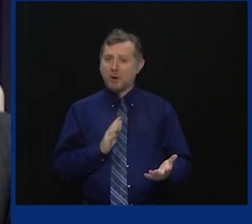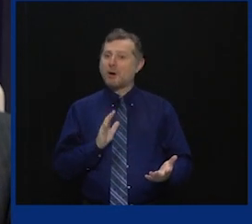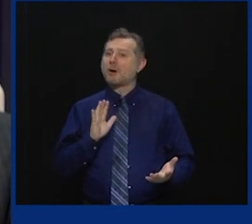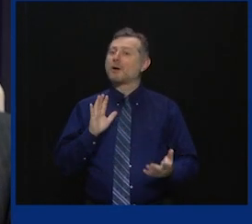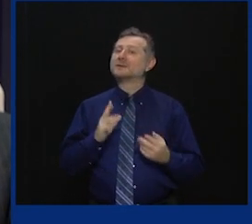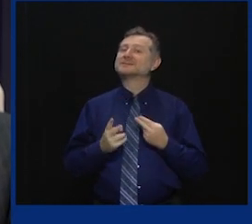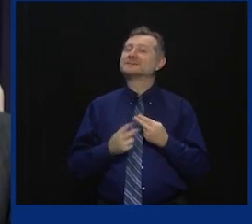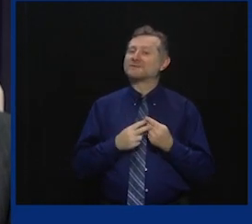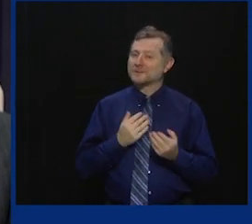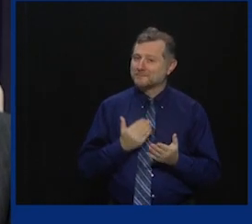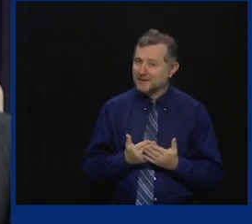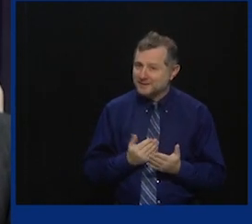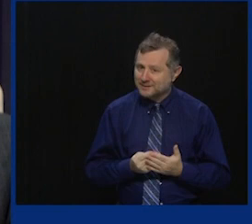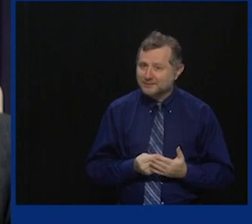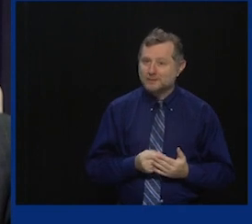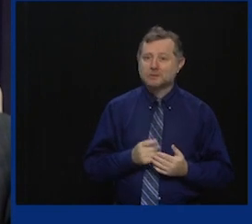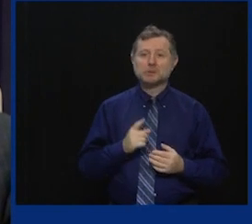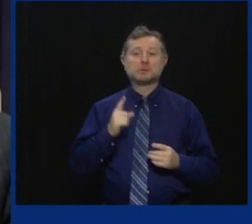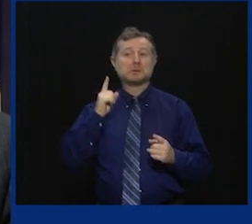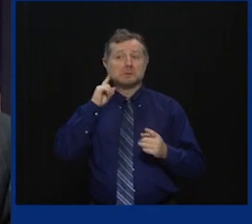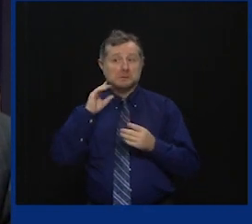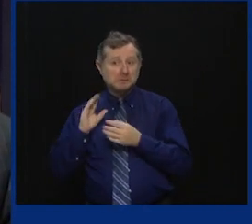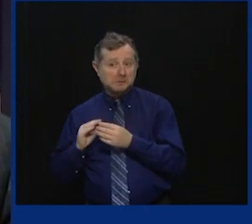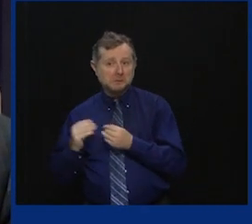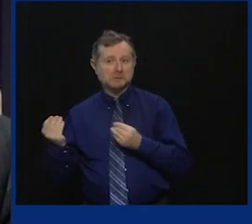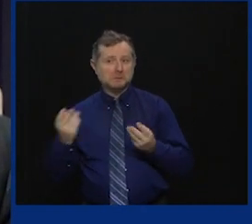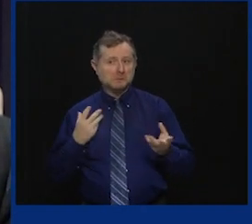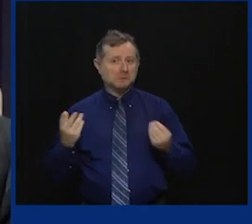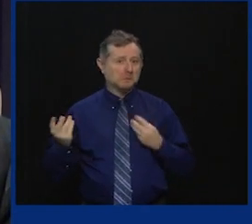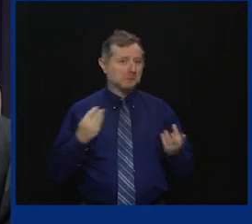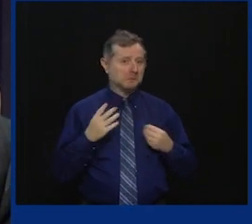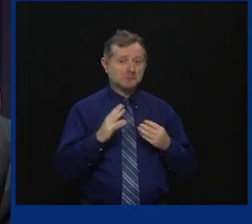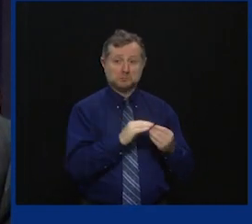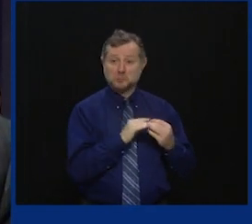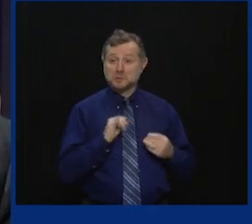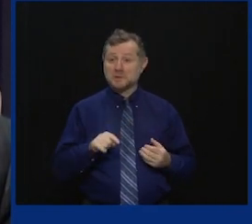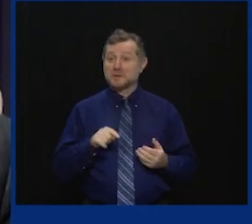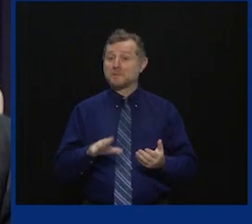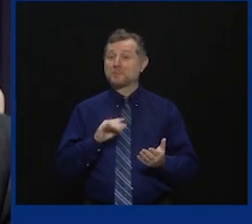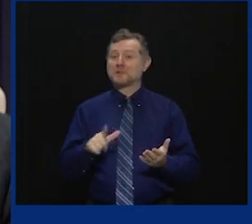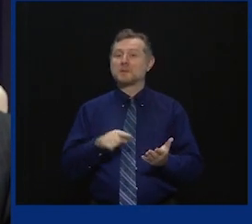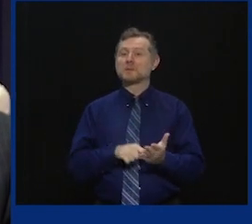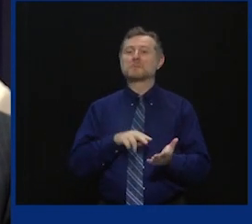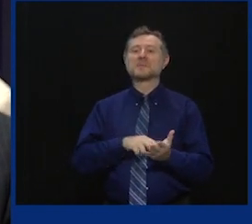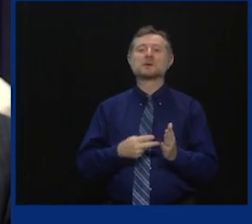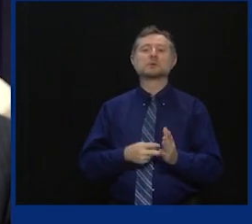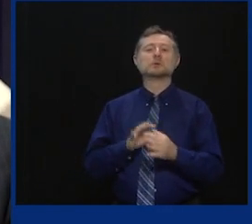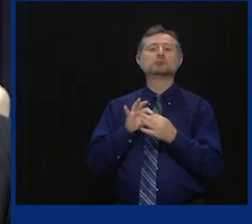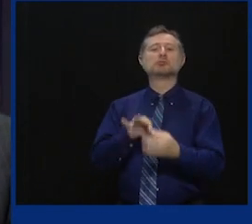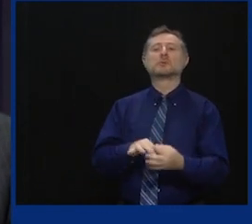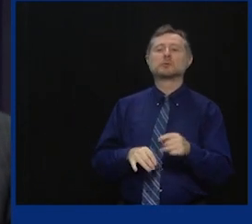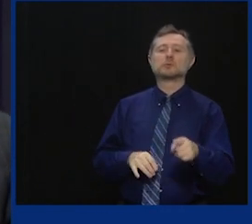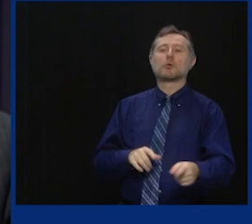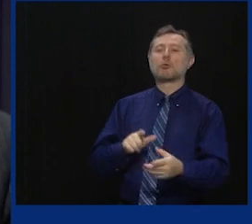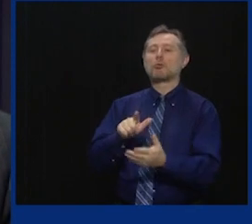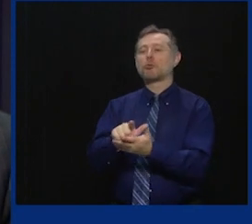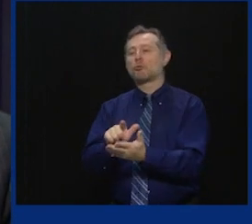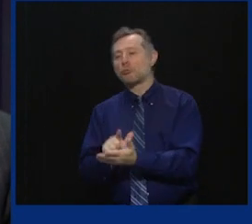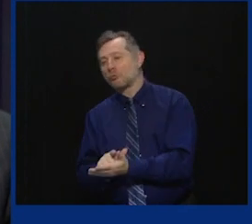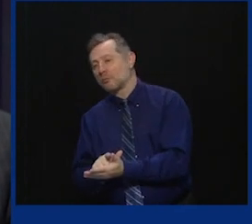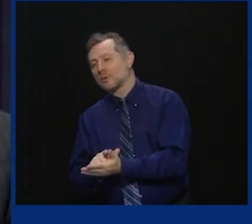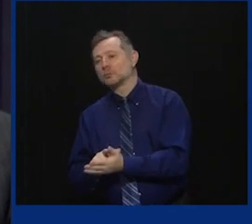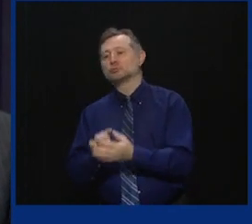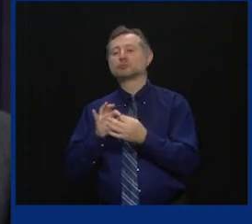heard others talk about what this bill means in terms of, and now this law means in terms of human